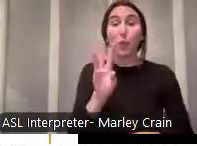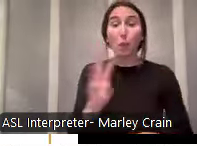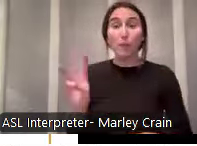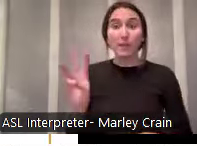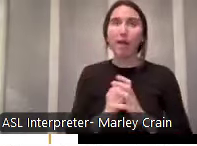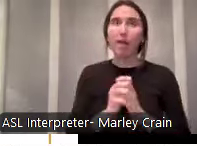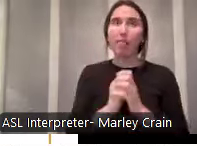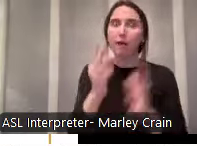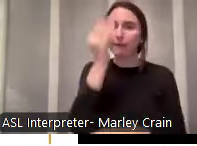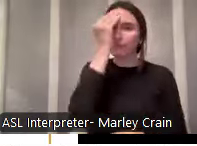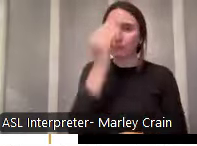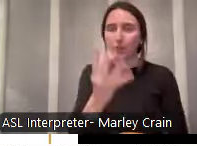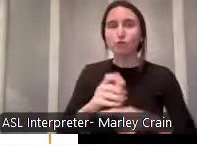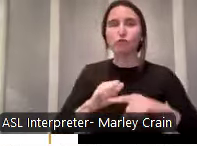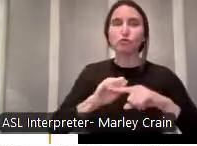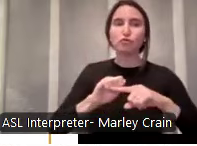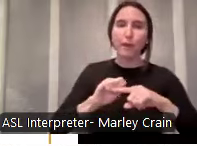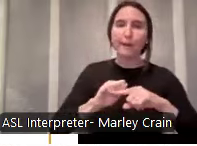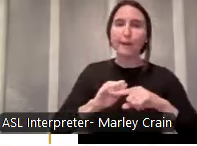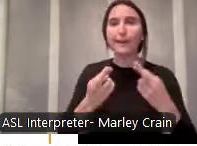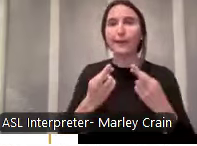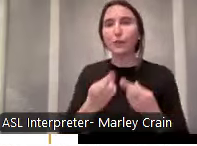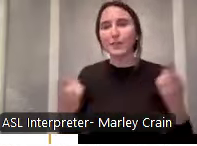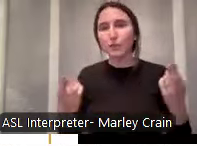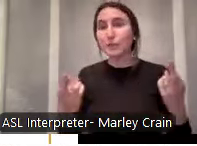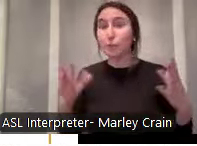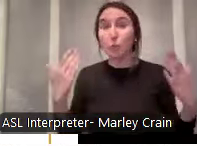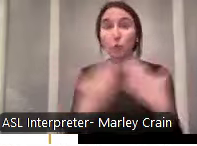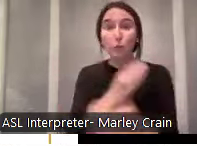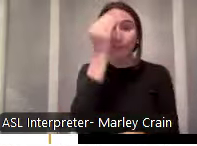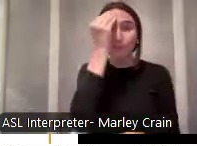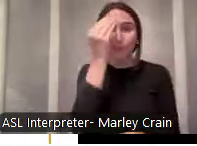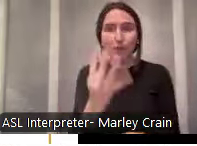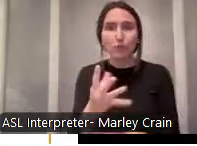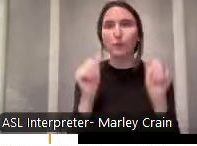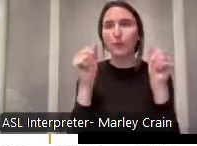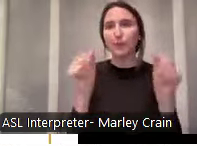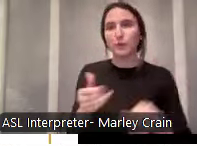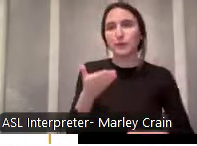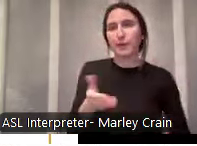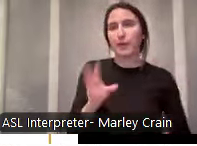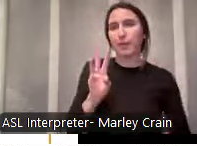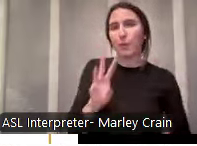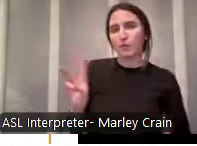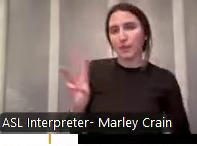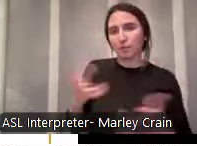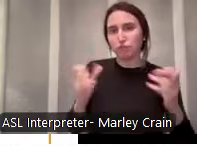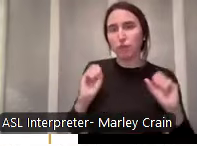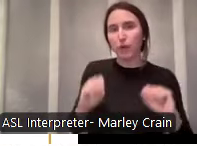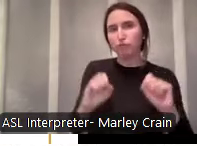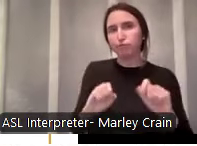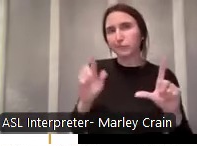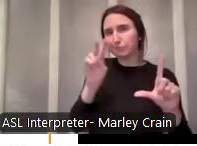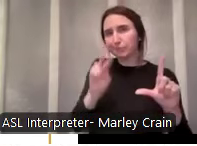there. So if there's something new in the school system, you can find it there, as well as different information about our